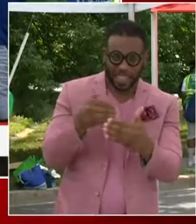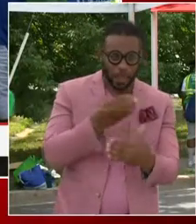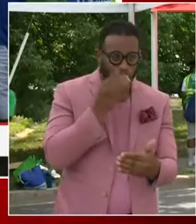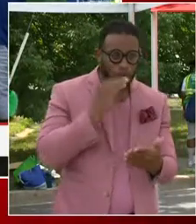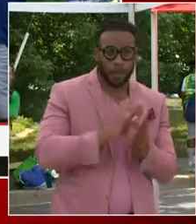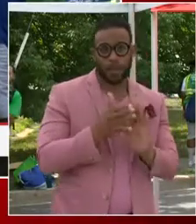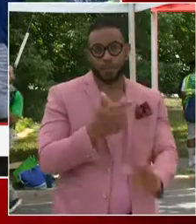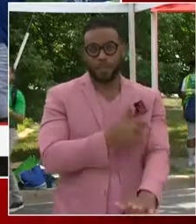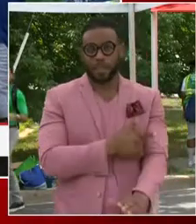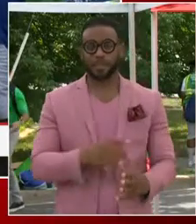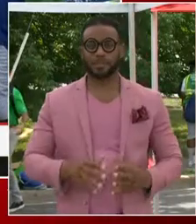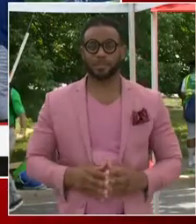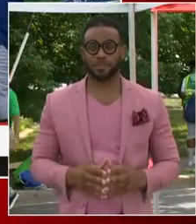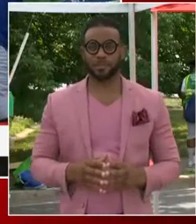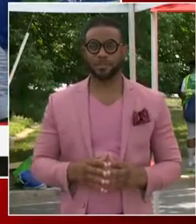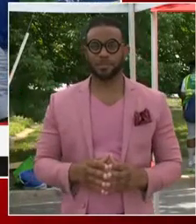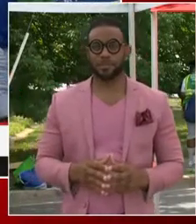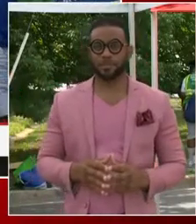get vaccinated.